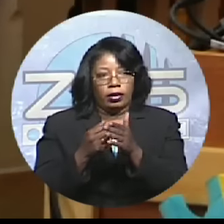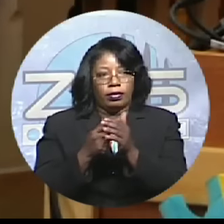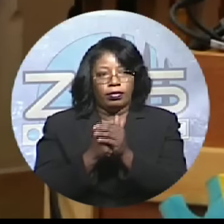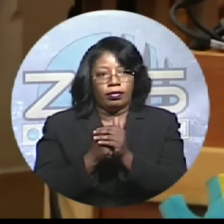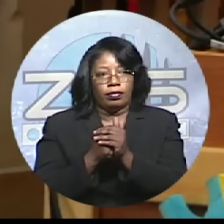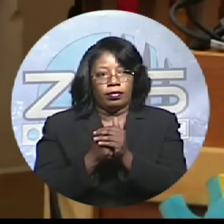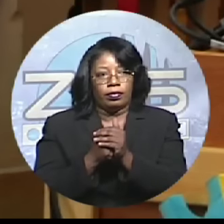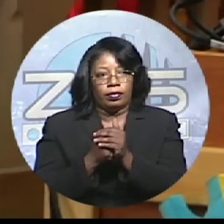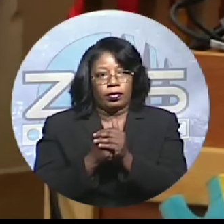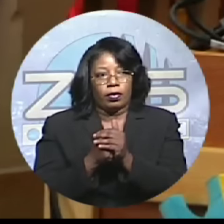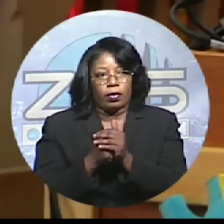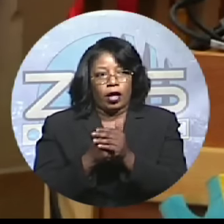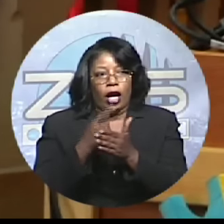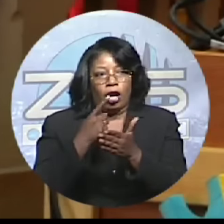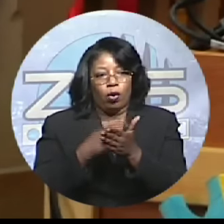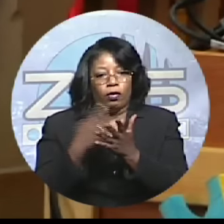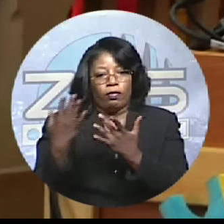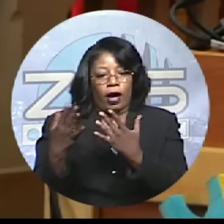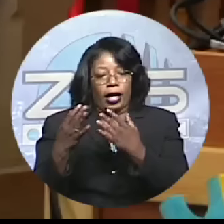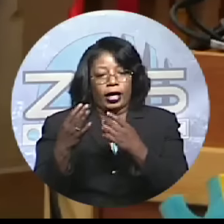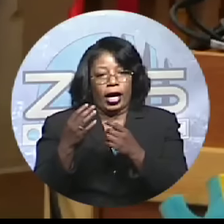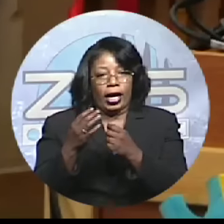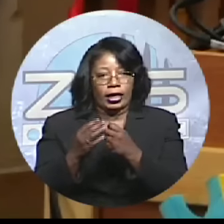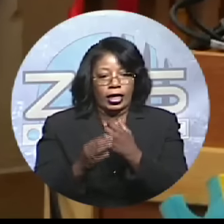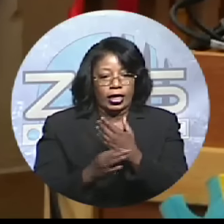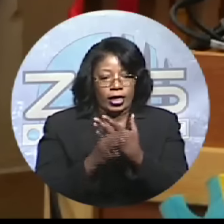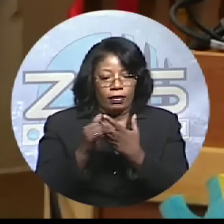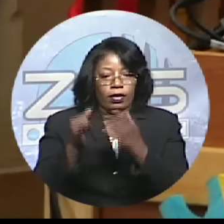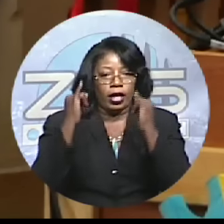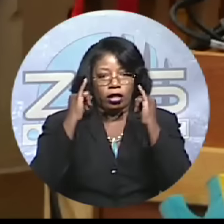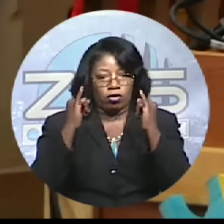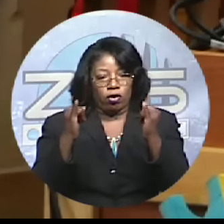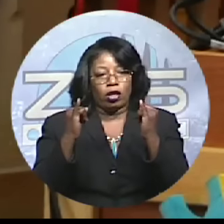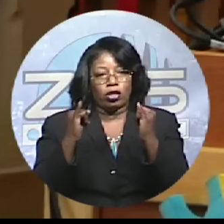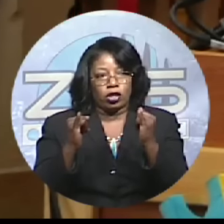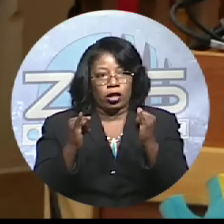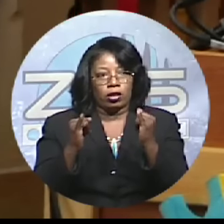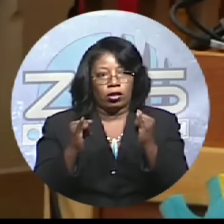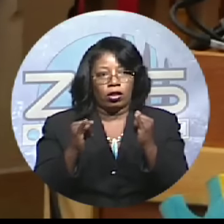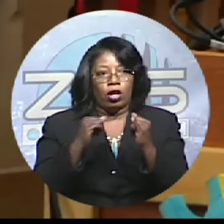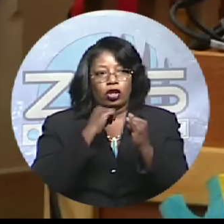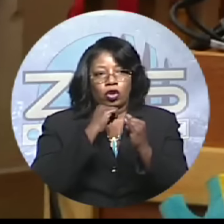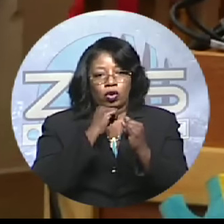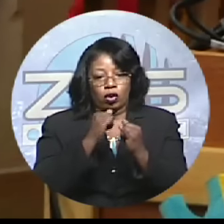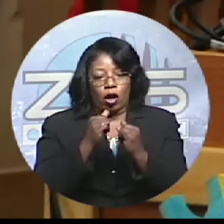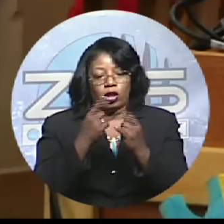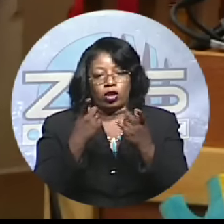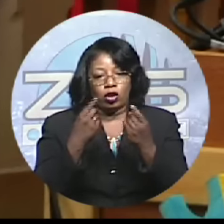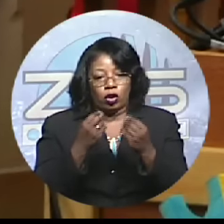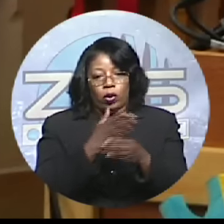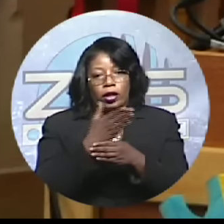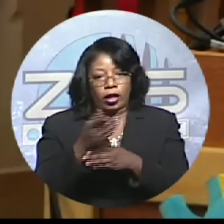I'm not sure what fire safety instructions you have been given, but for God's sake, do not do things that you